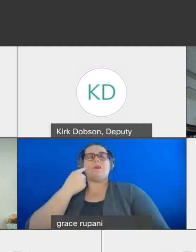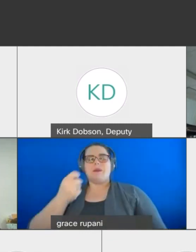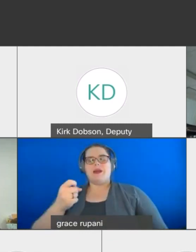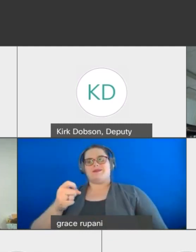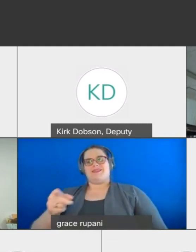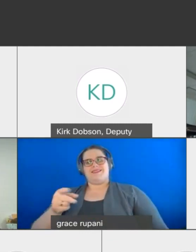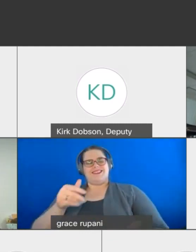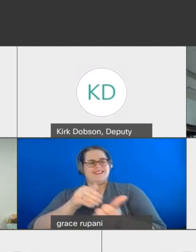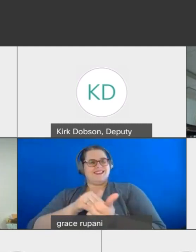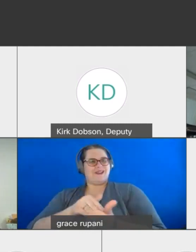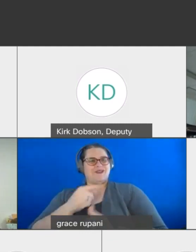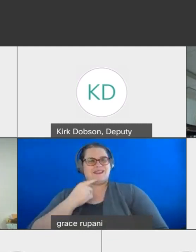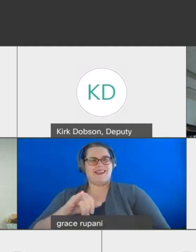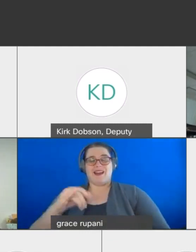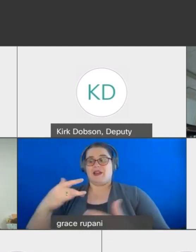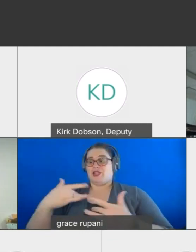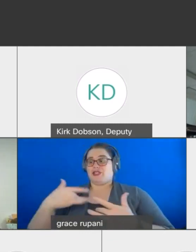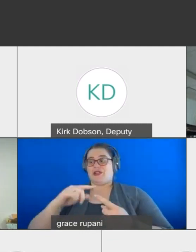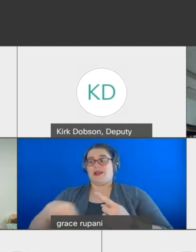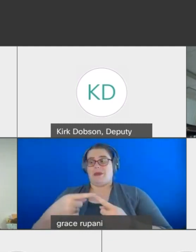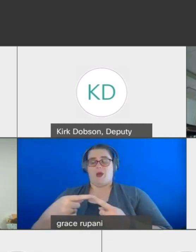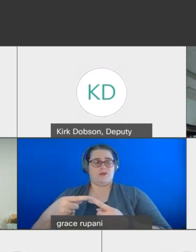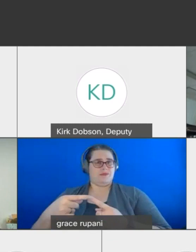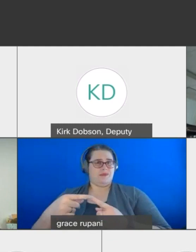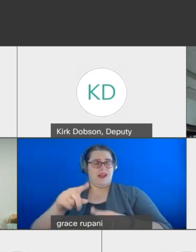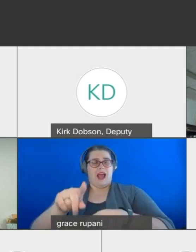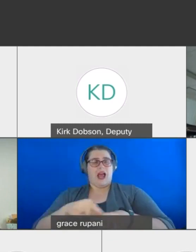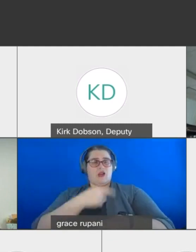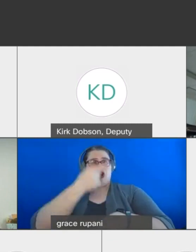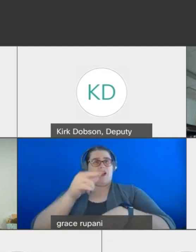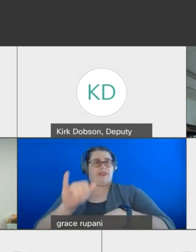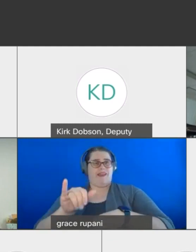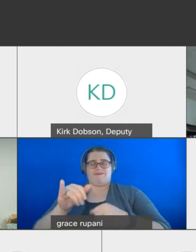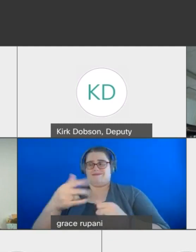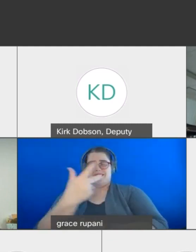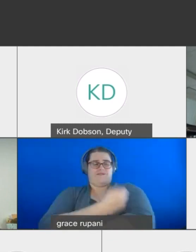about the length of time that the vaccine's been out there.